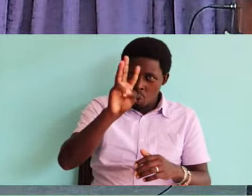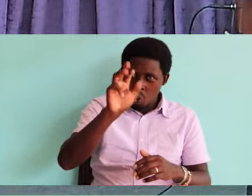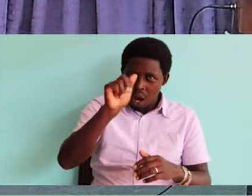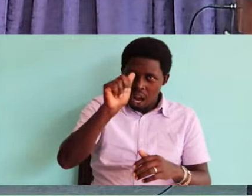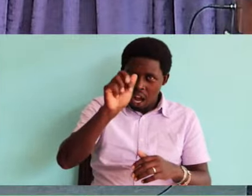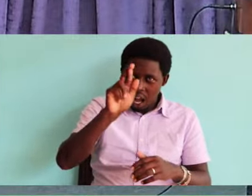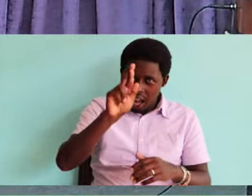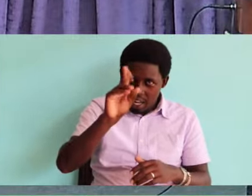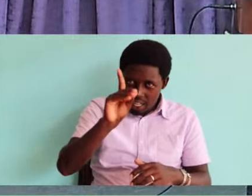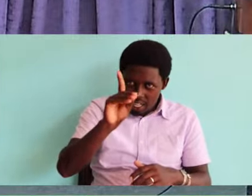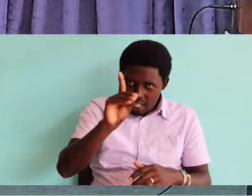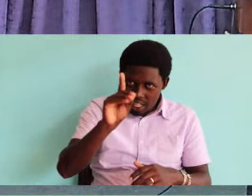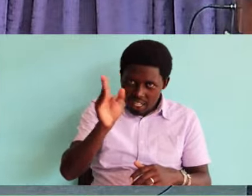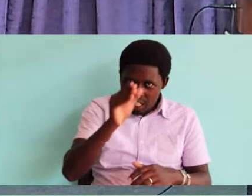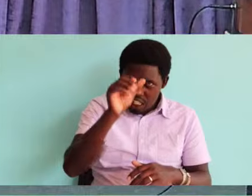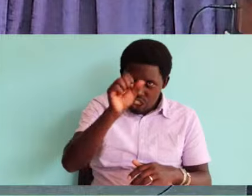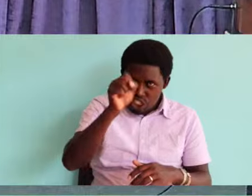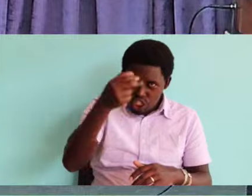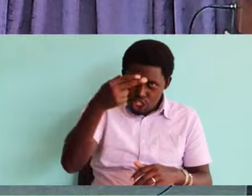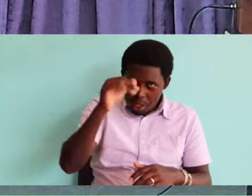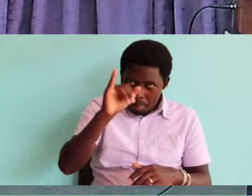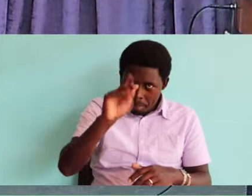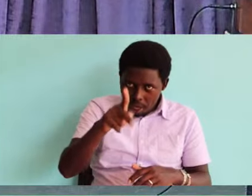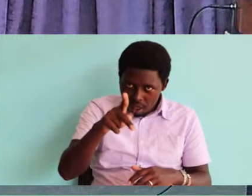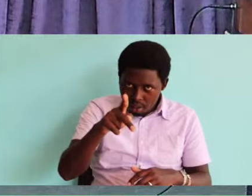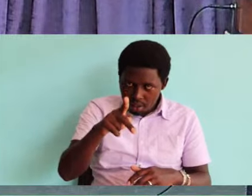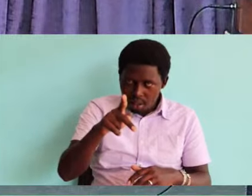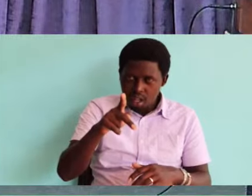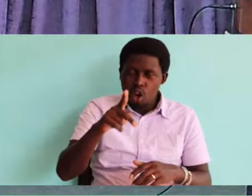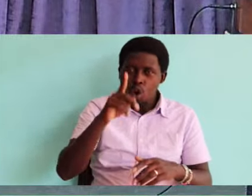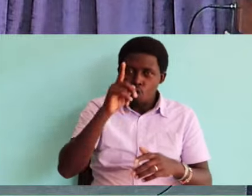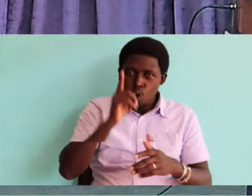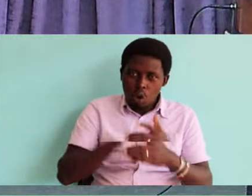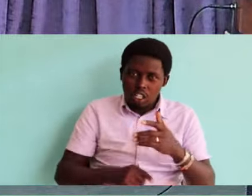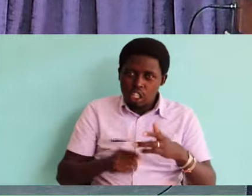has entrusted to them.